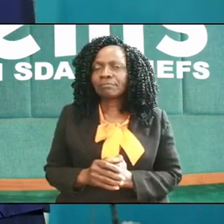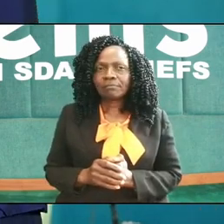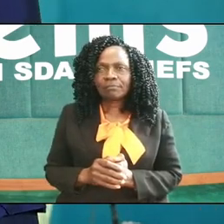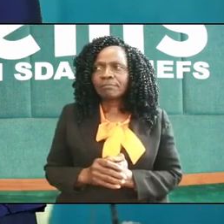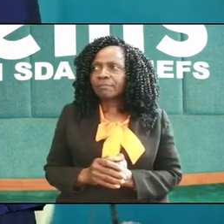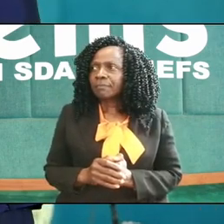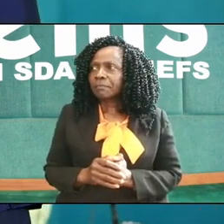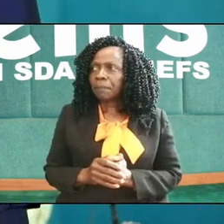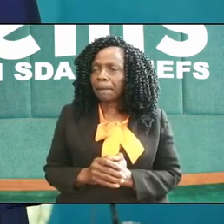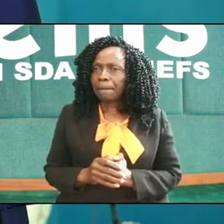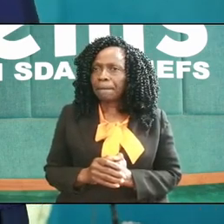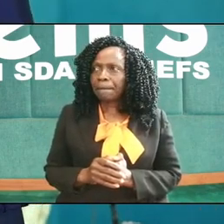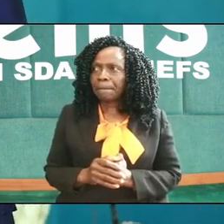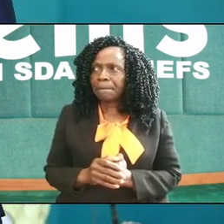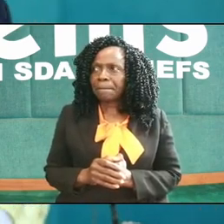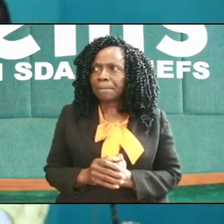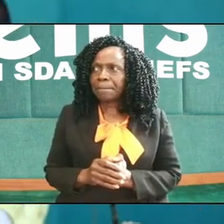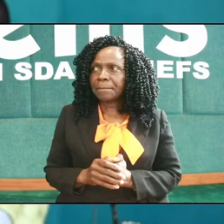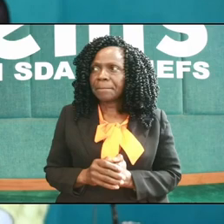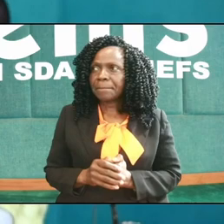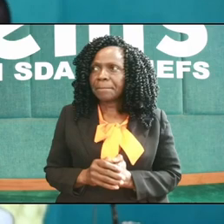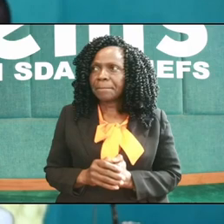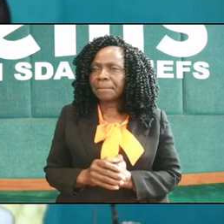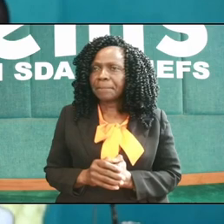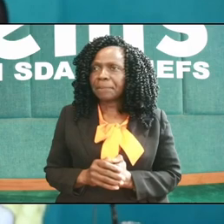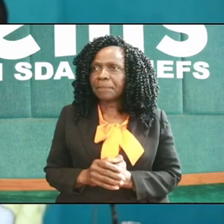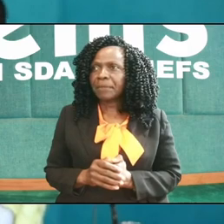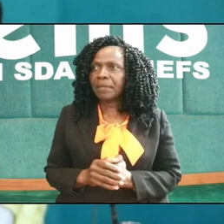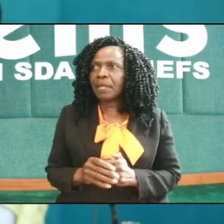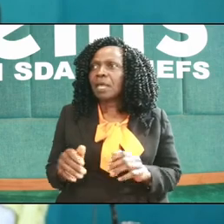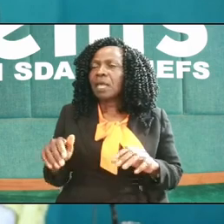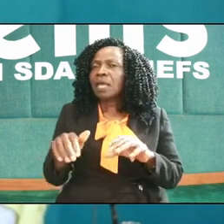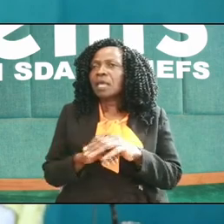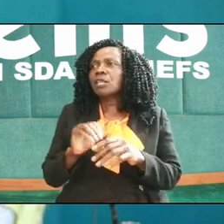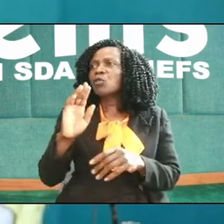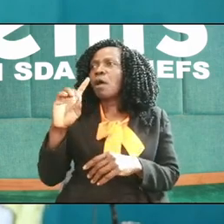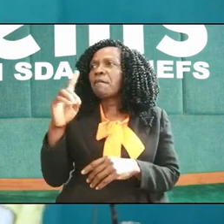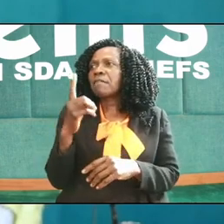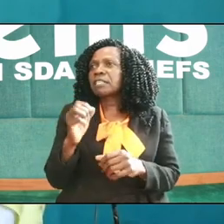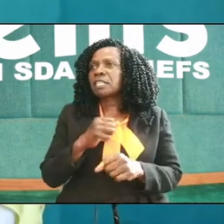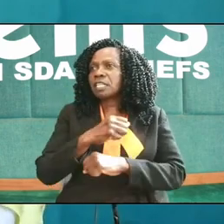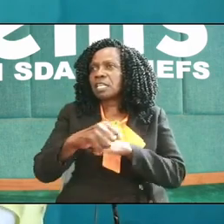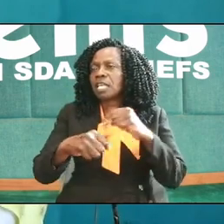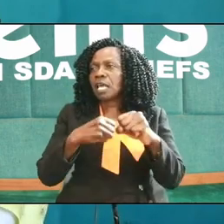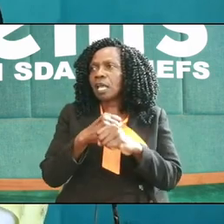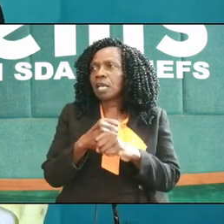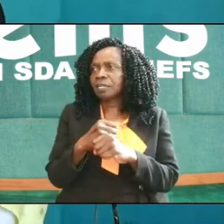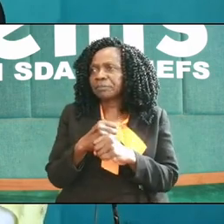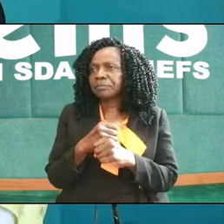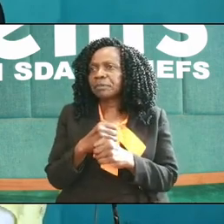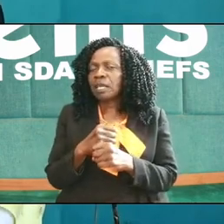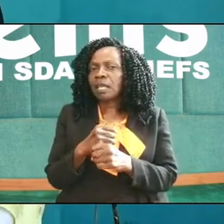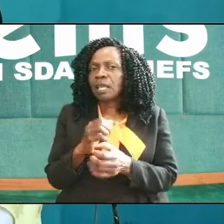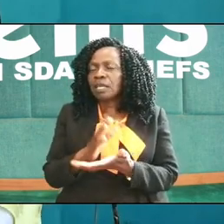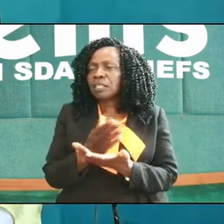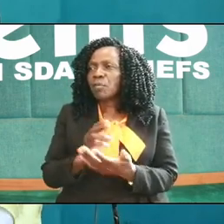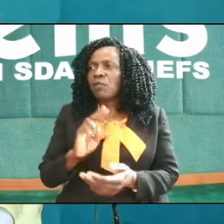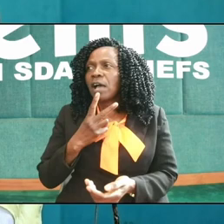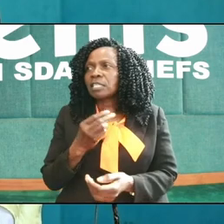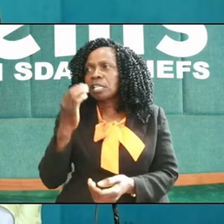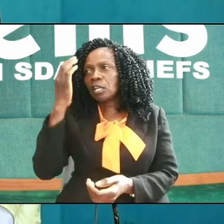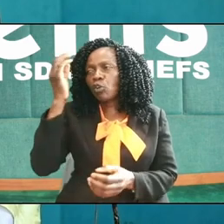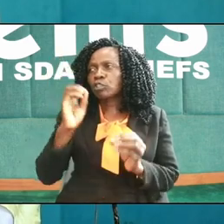Yeah? I noticed that many of us here, we don't know, but some of us we know. So good job, parents,